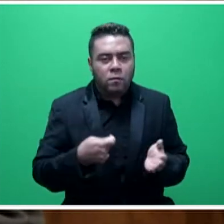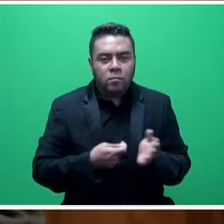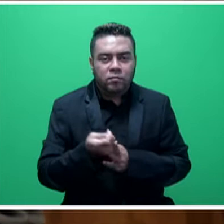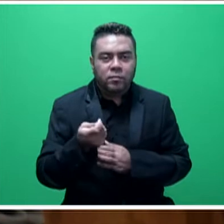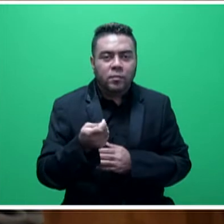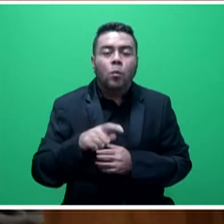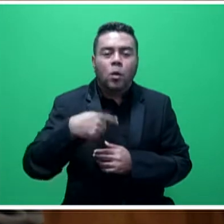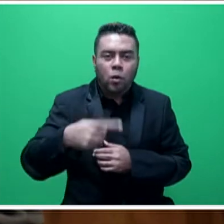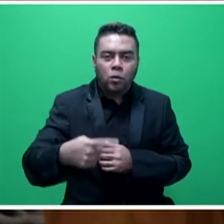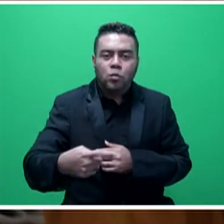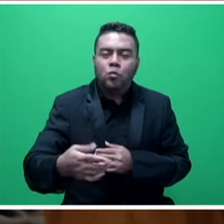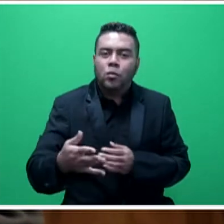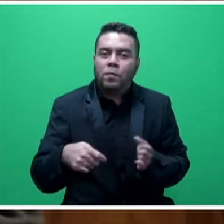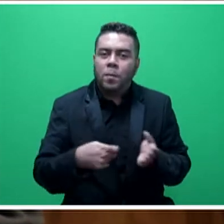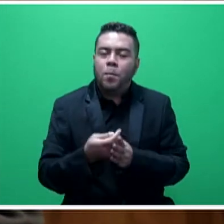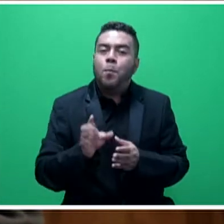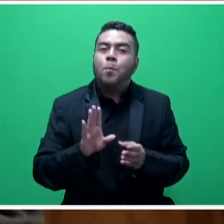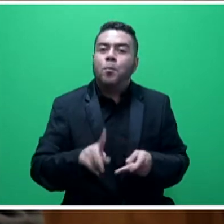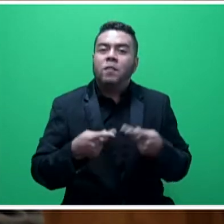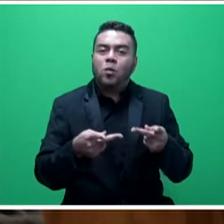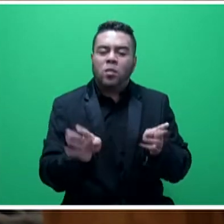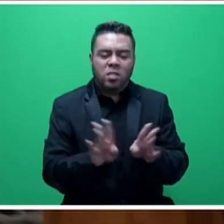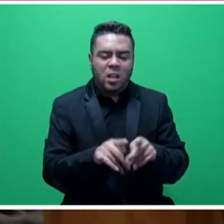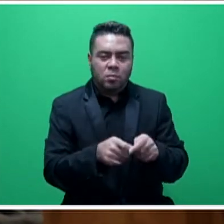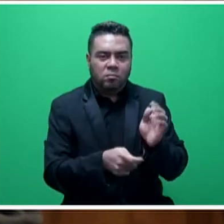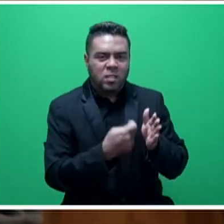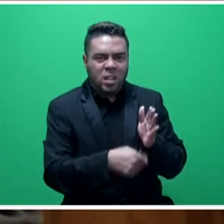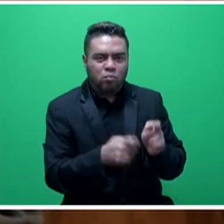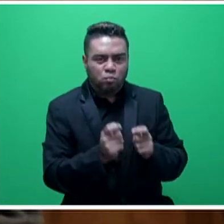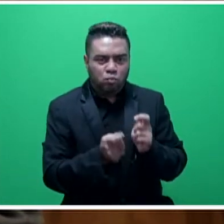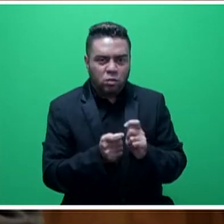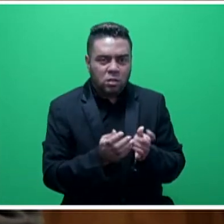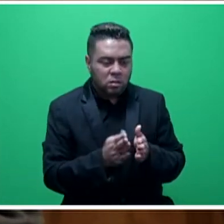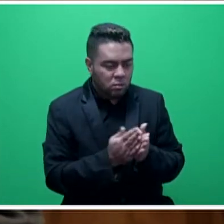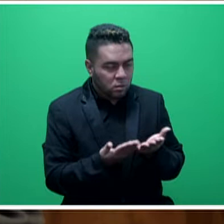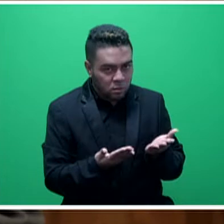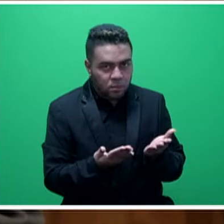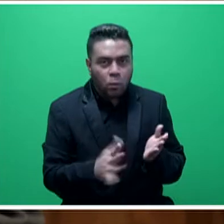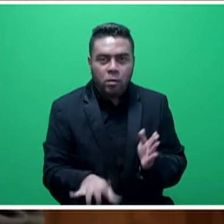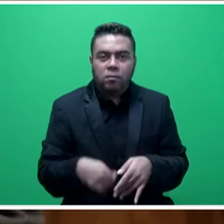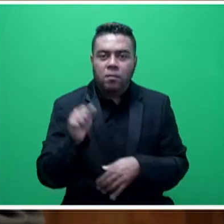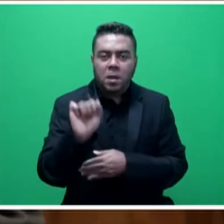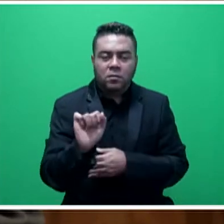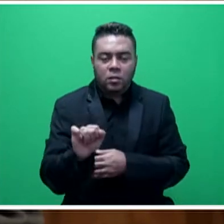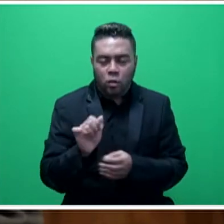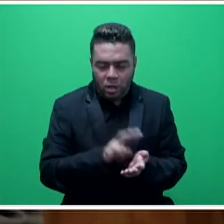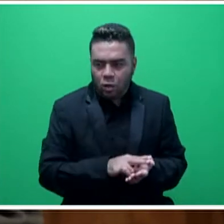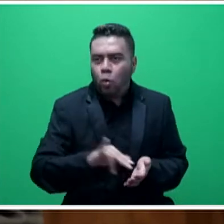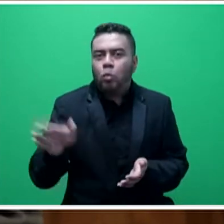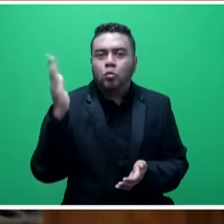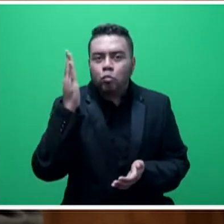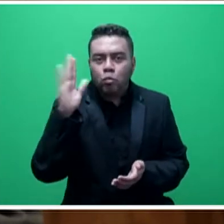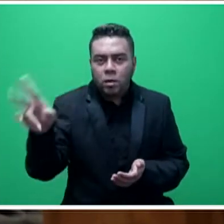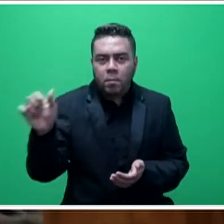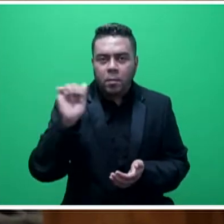children will continue to be provided with textbooks. Fijian children will continue to be subsidized for bus fares so they can reach our schools.